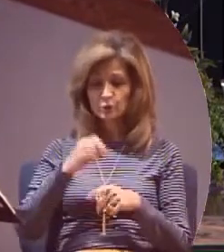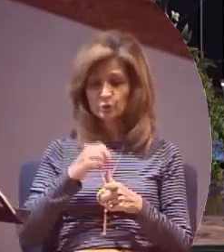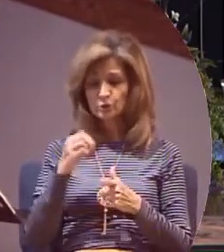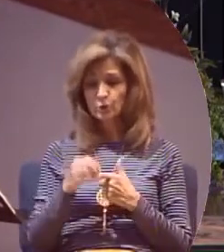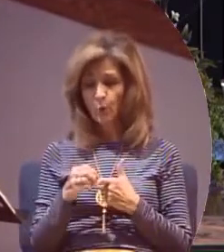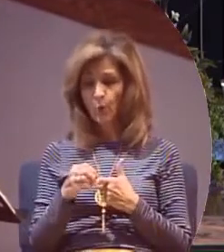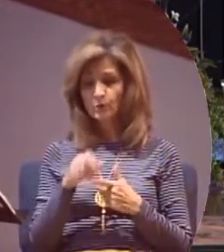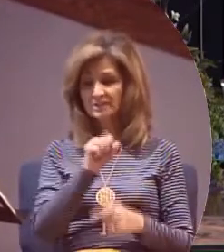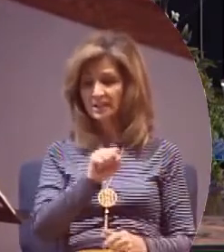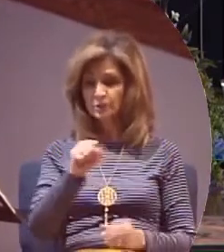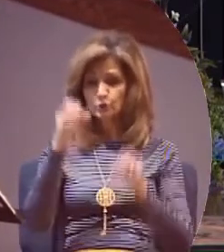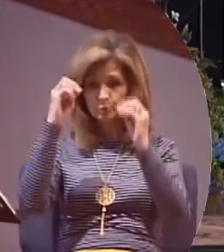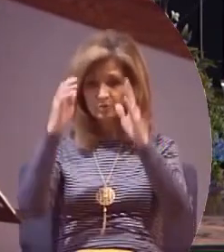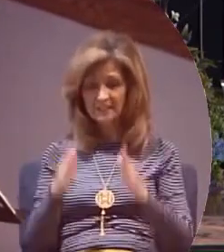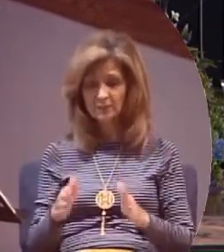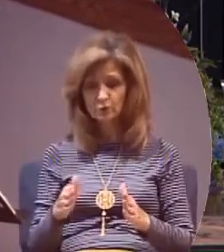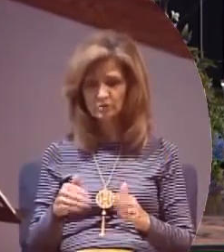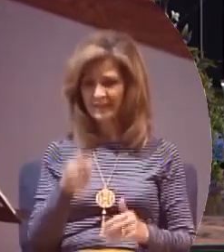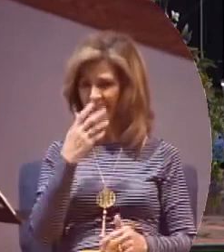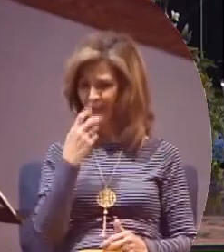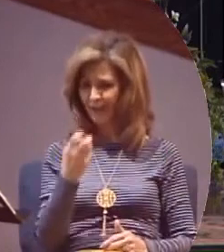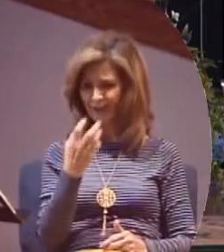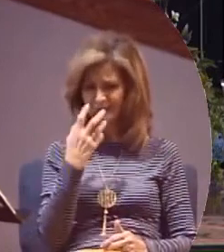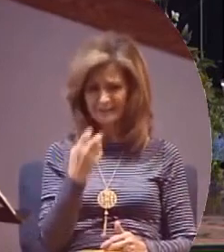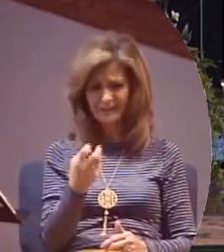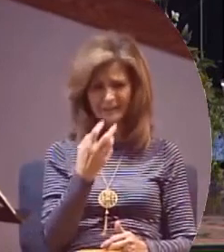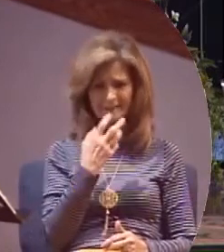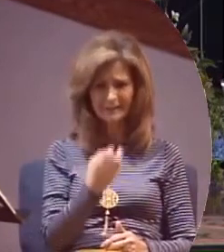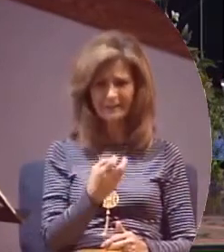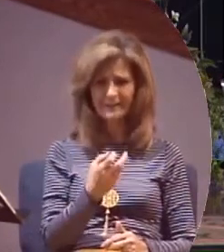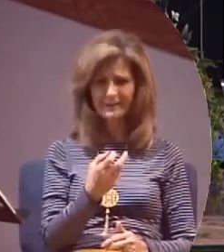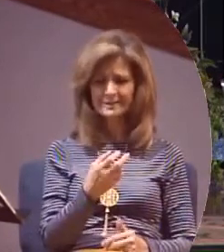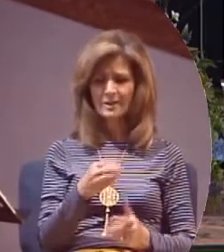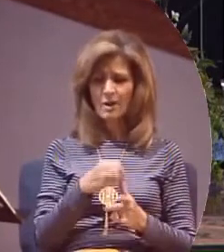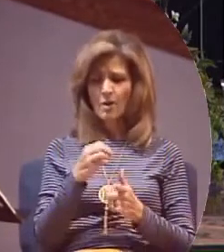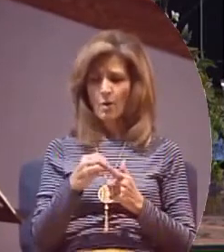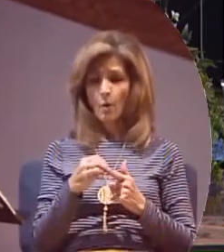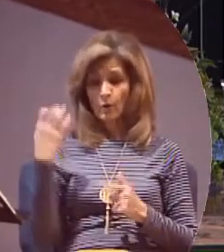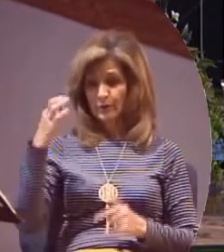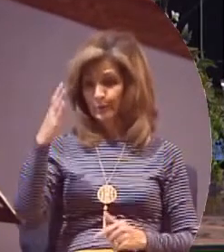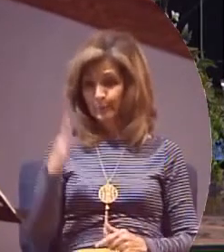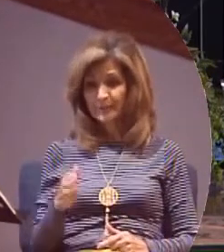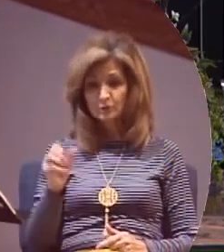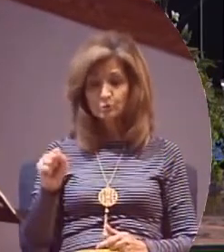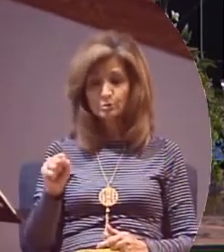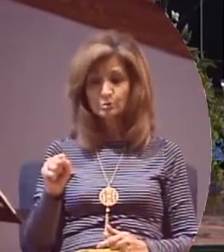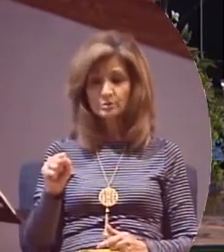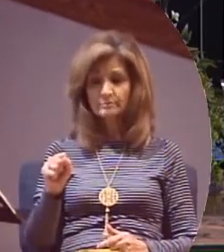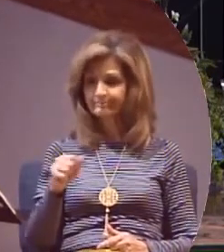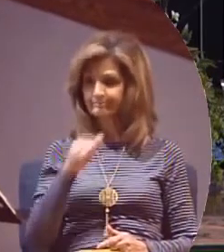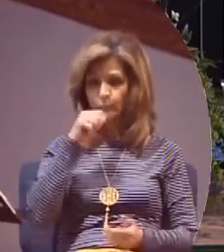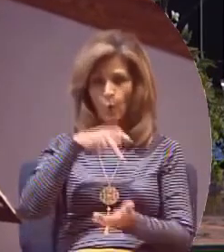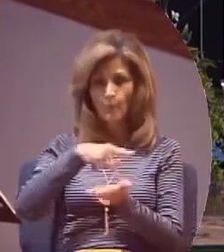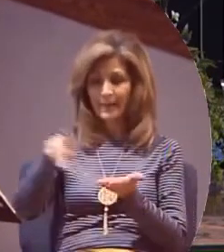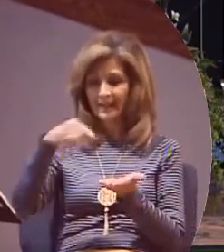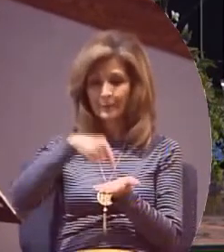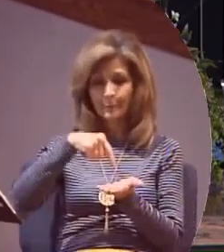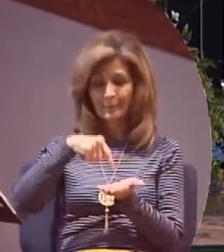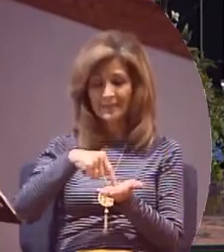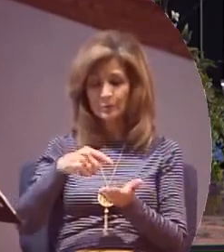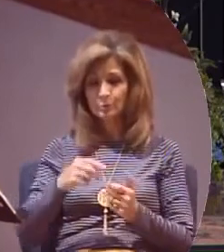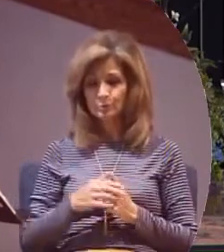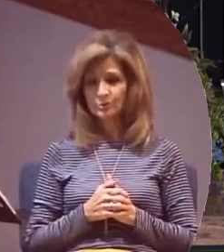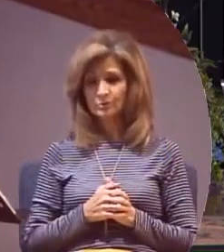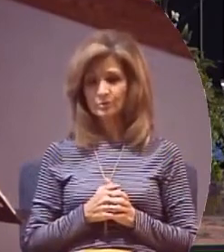they're Sunday school teachers and they cuss like sailors, or they're preachers and they won't pay their bills,